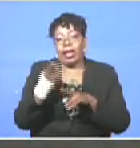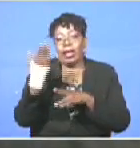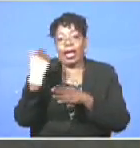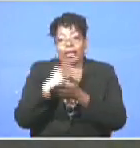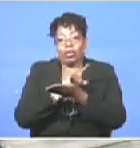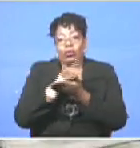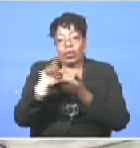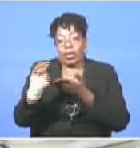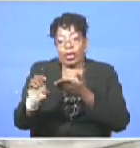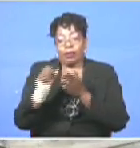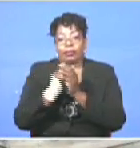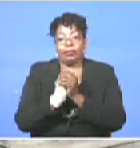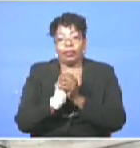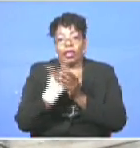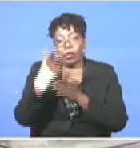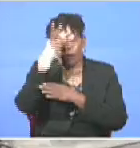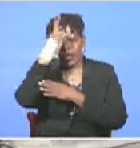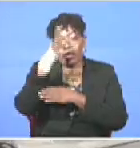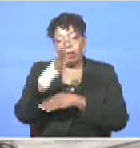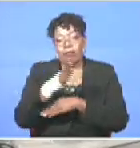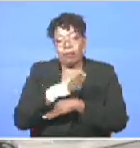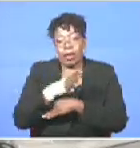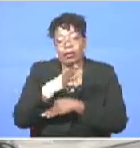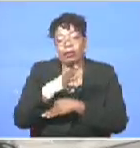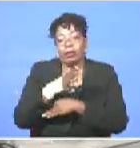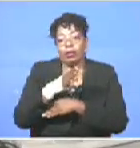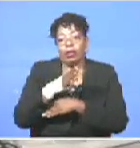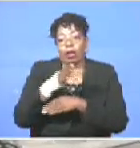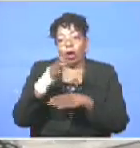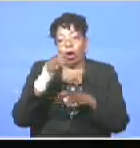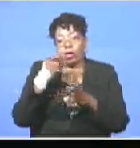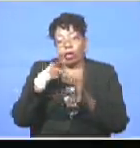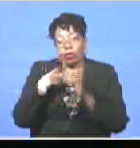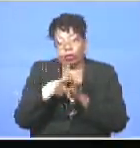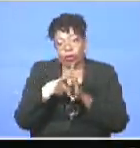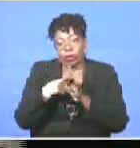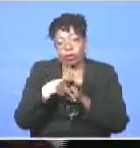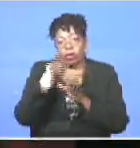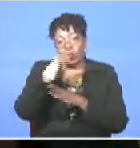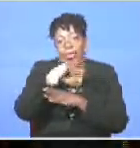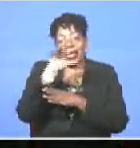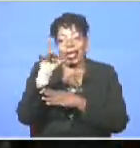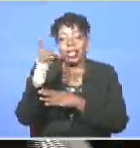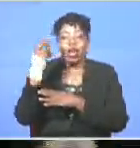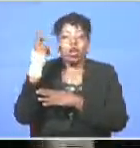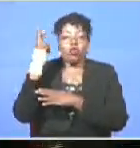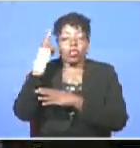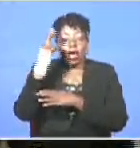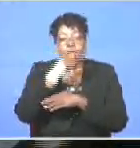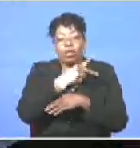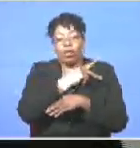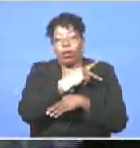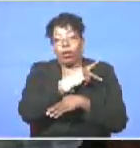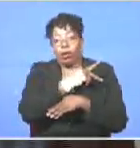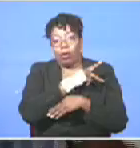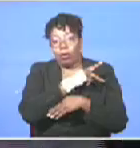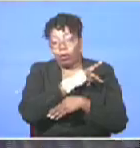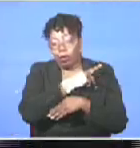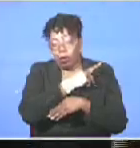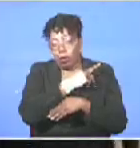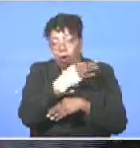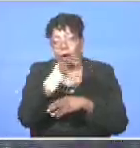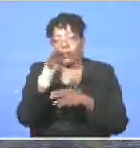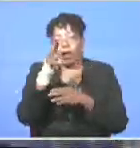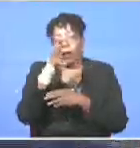last weekend. Three men were arraigned in court today on murder charges. 28-year-old Rashad Paul of Wiley Close off Market